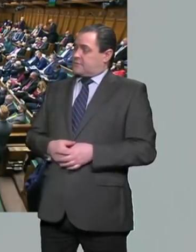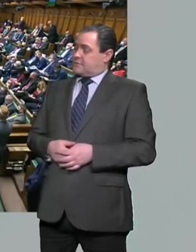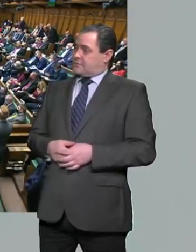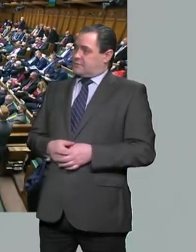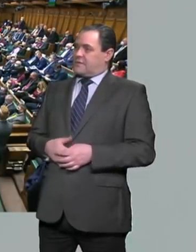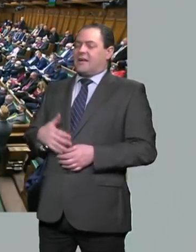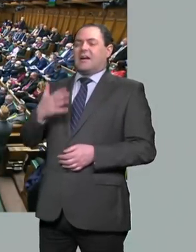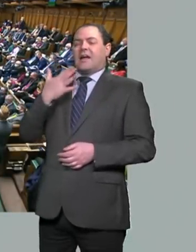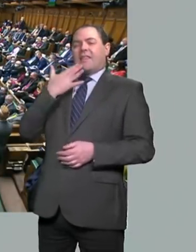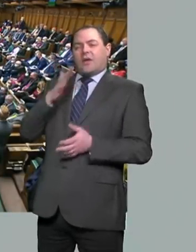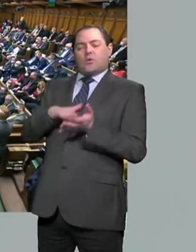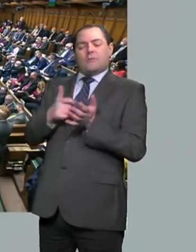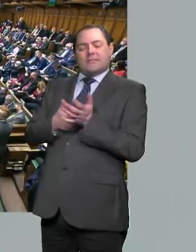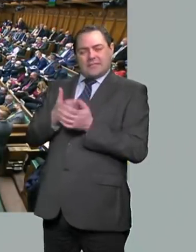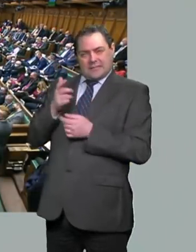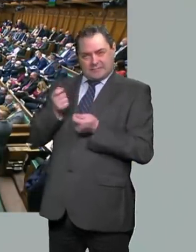Thank you, Mr. Speaker.